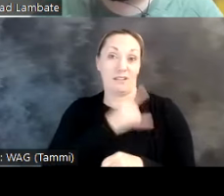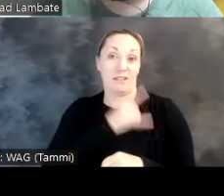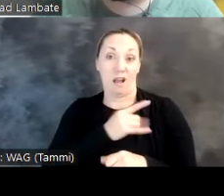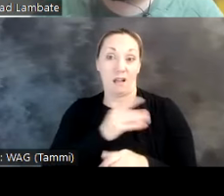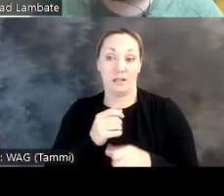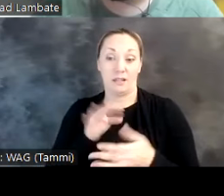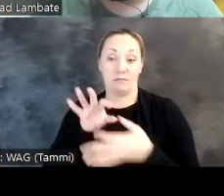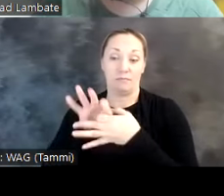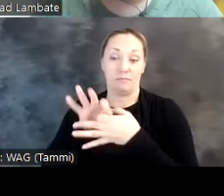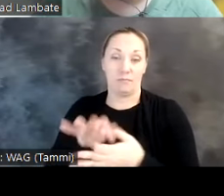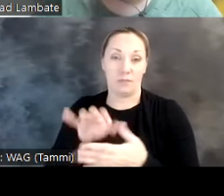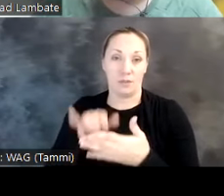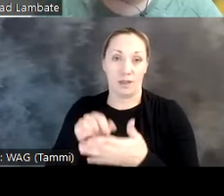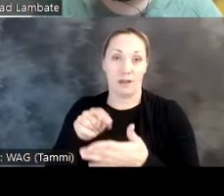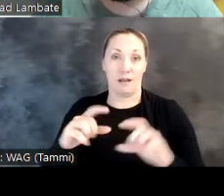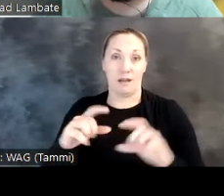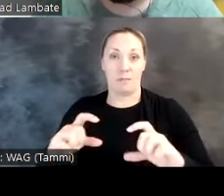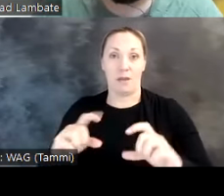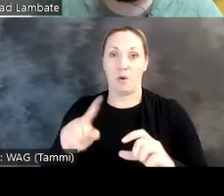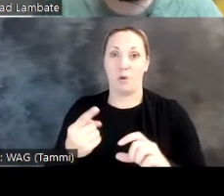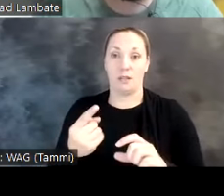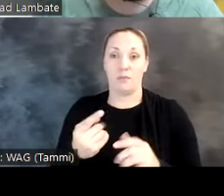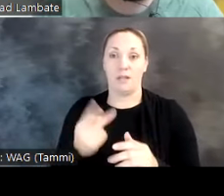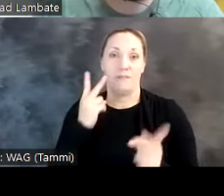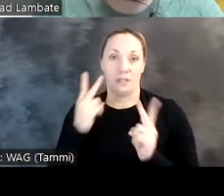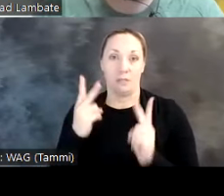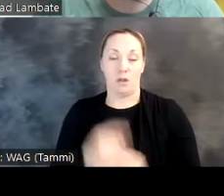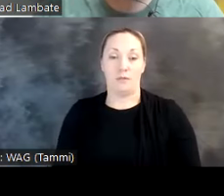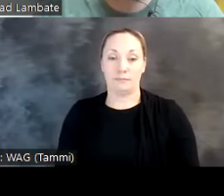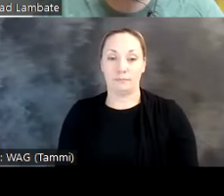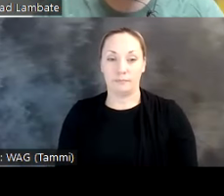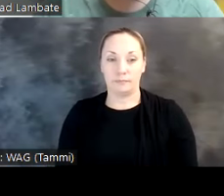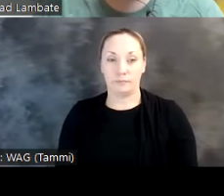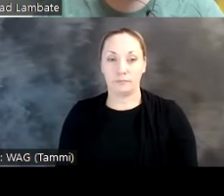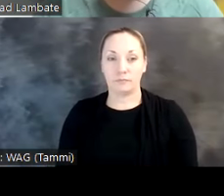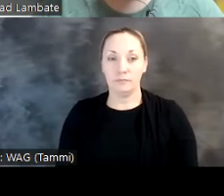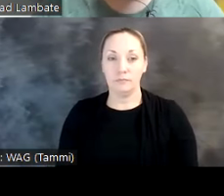to that interactive element, it will only then be visible.